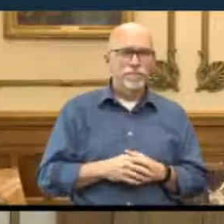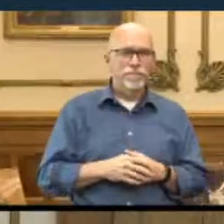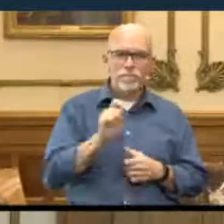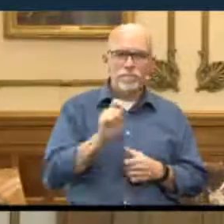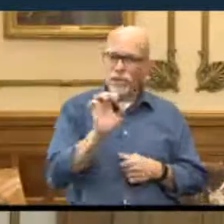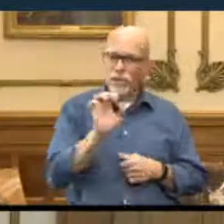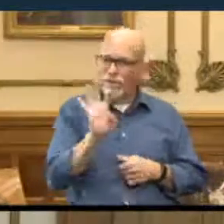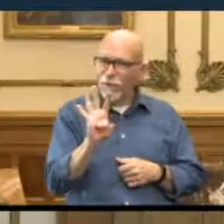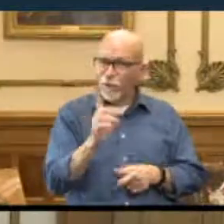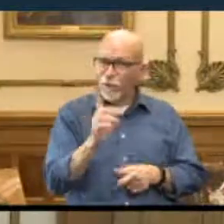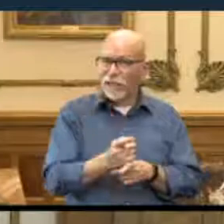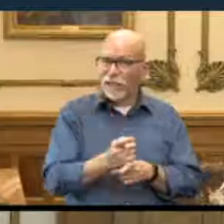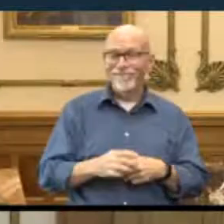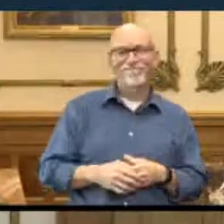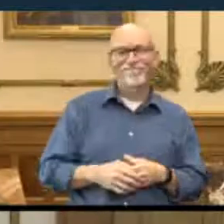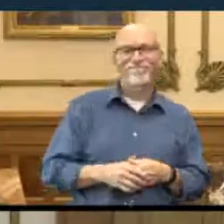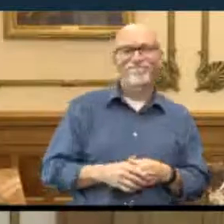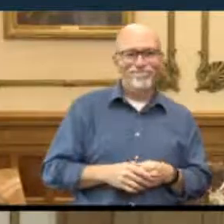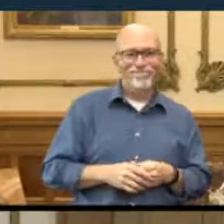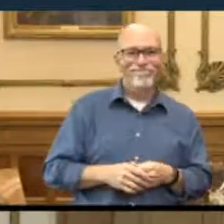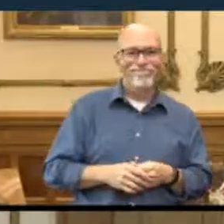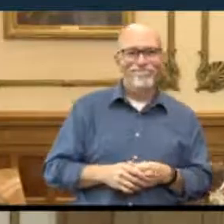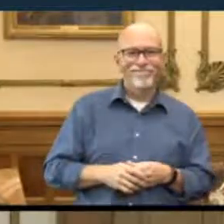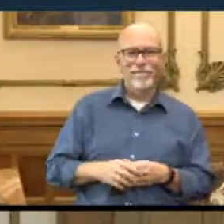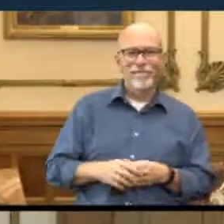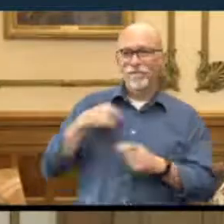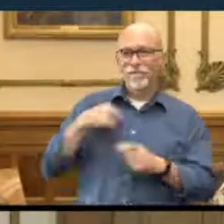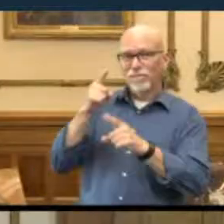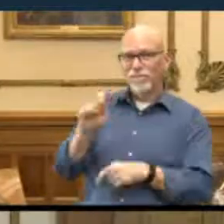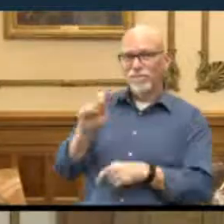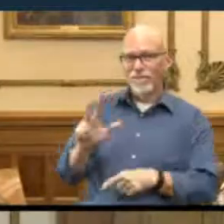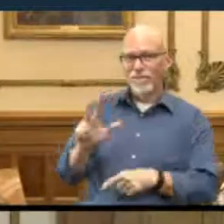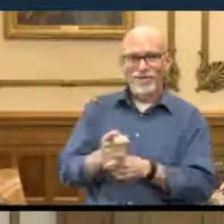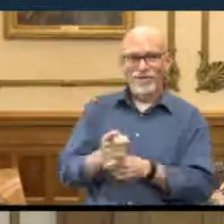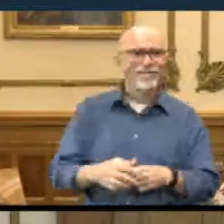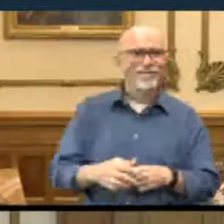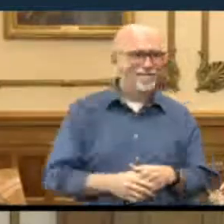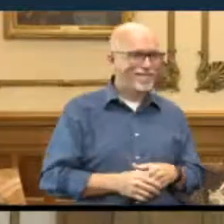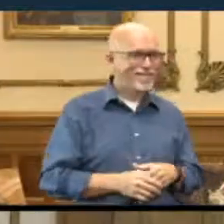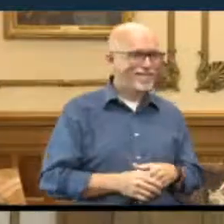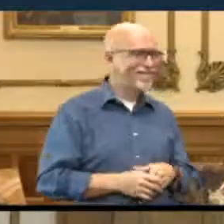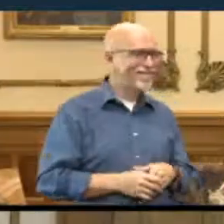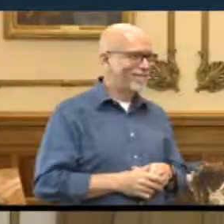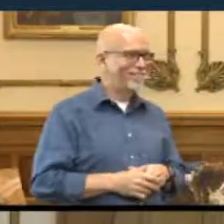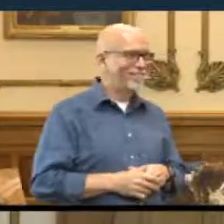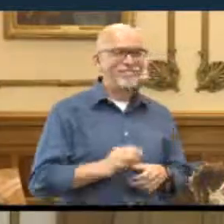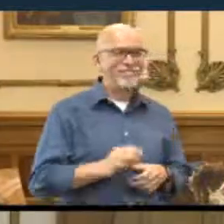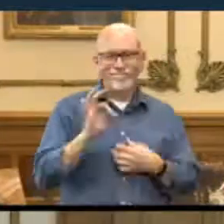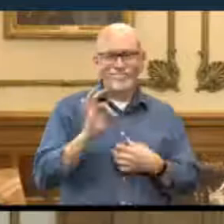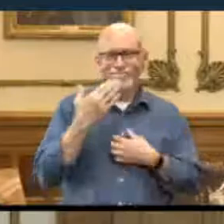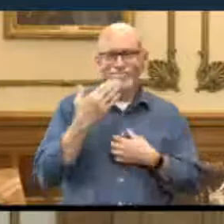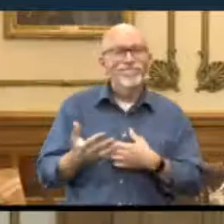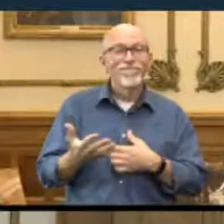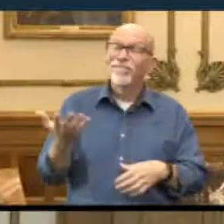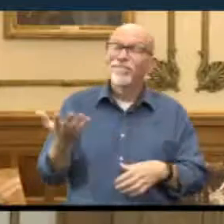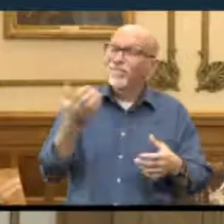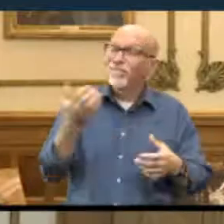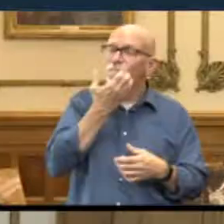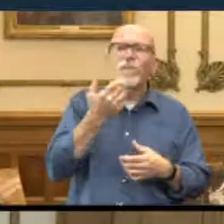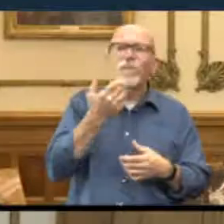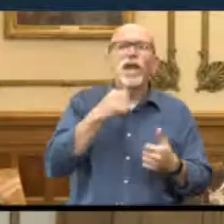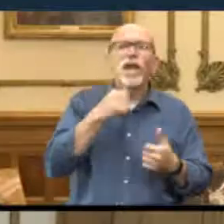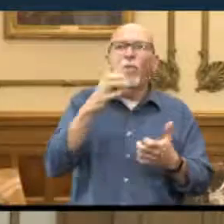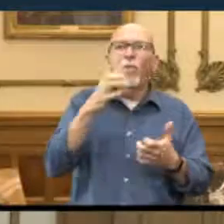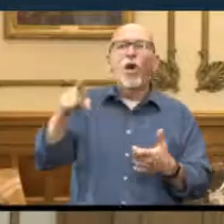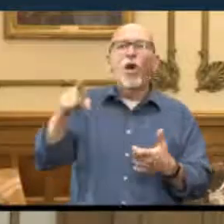be exact. And we're going for 0.3, right, Dr. Sullivan? More to come. Good. Well, I mean, I don't want that